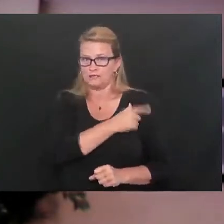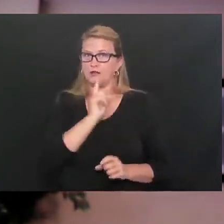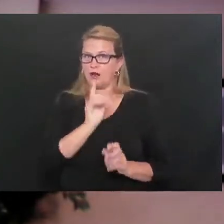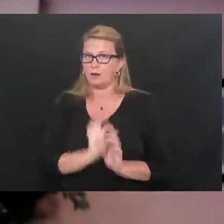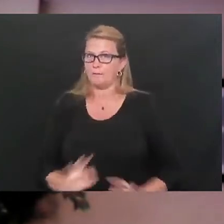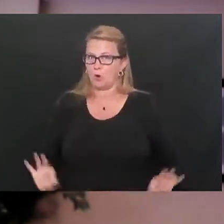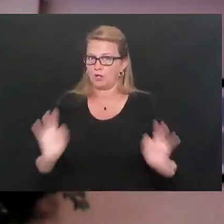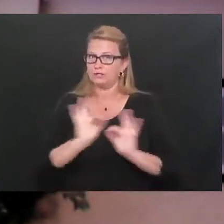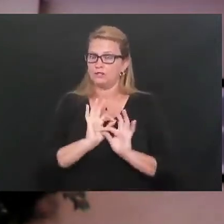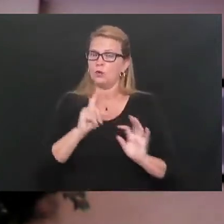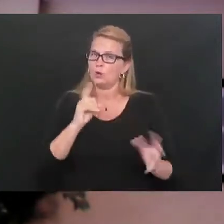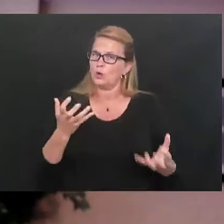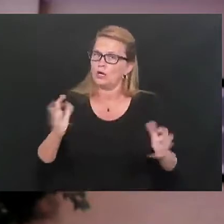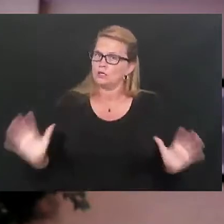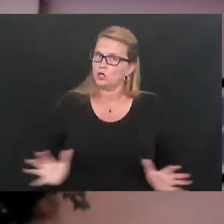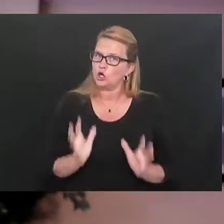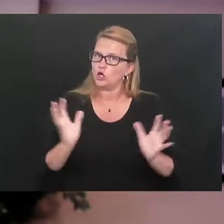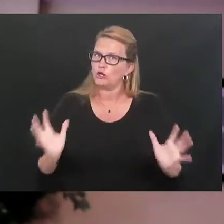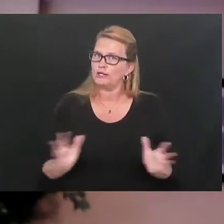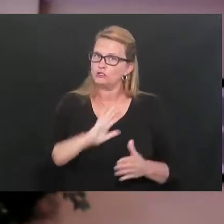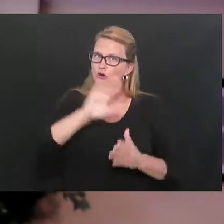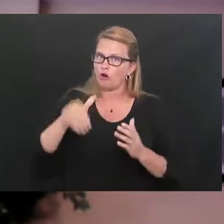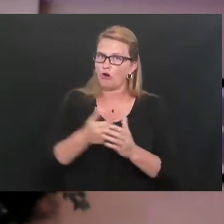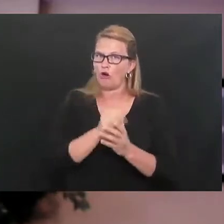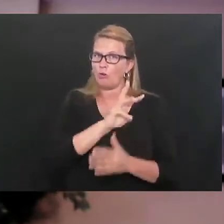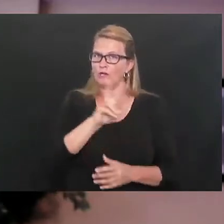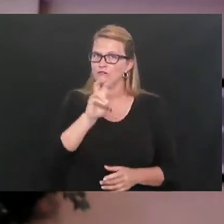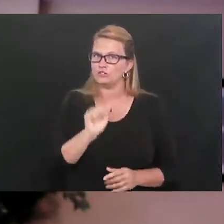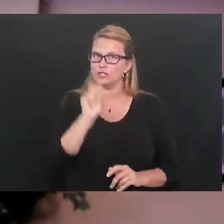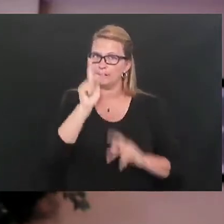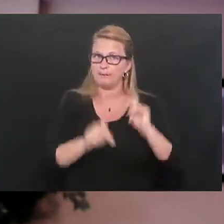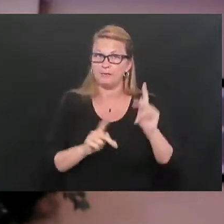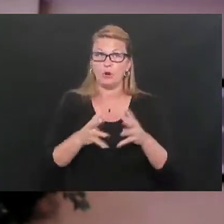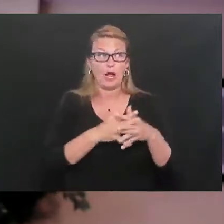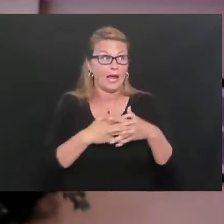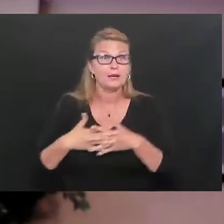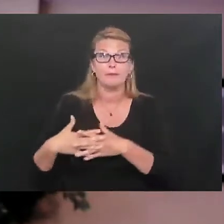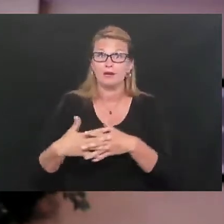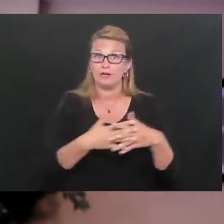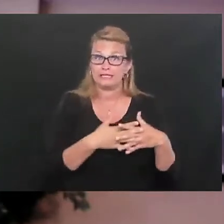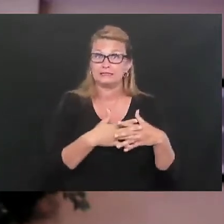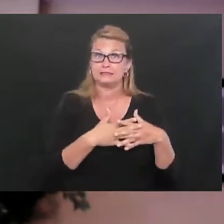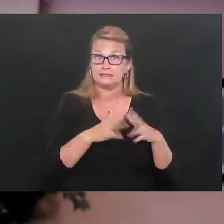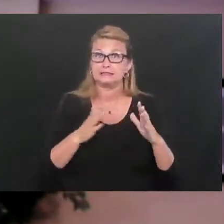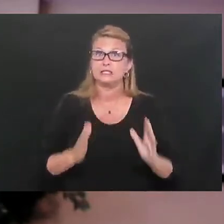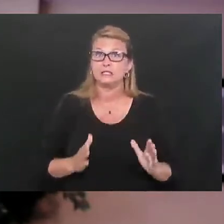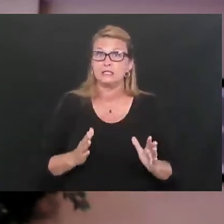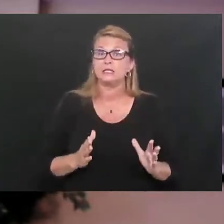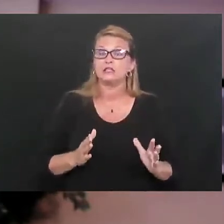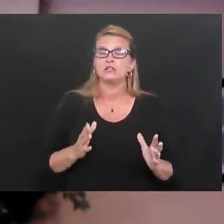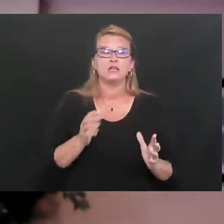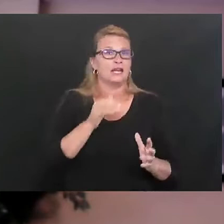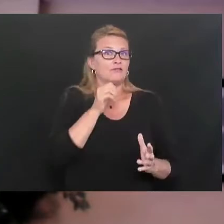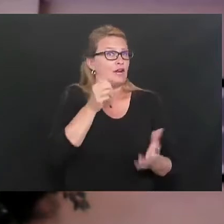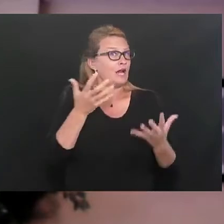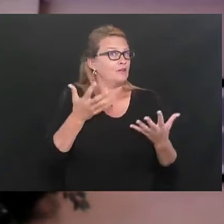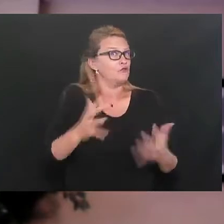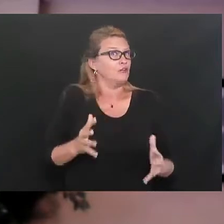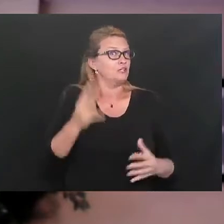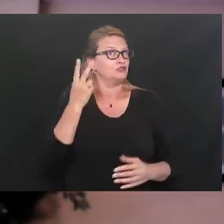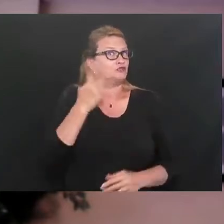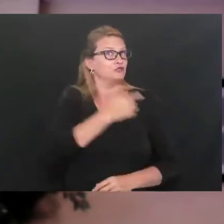we really encourage all West Virginians and all Americans who have not finished the 2 doses of